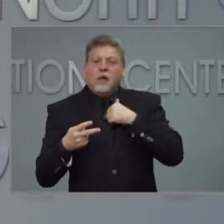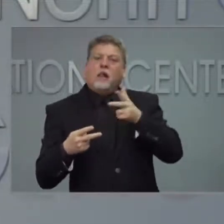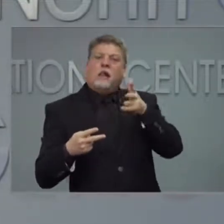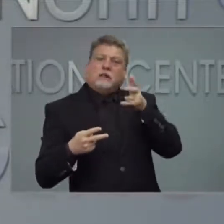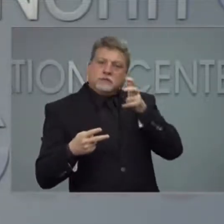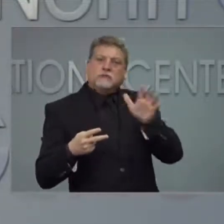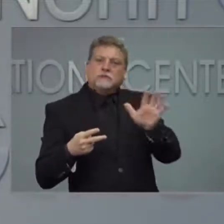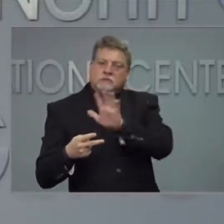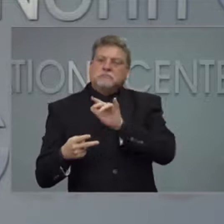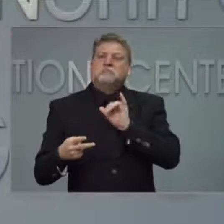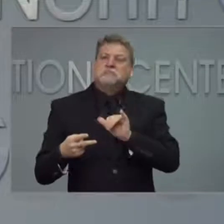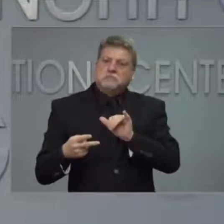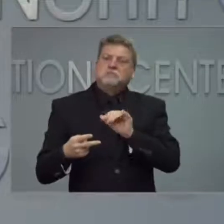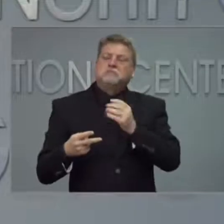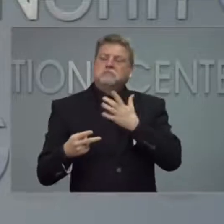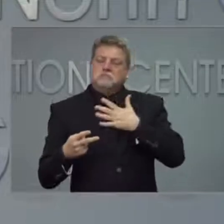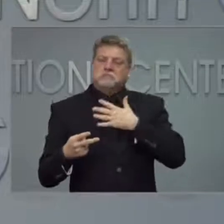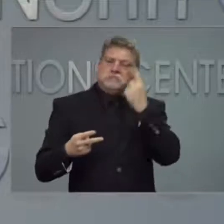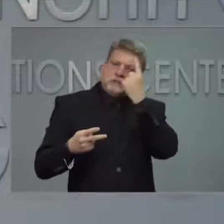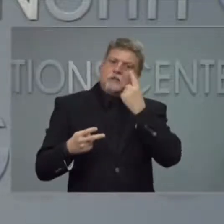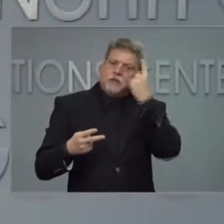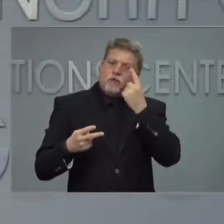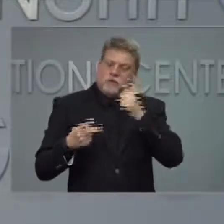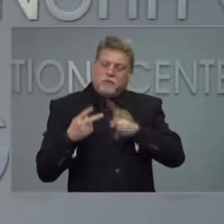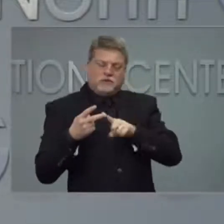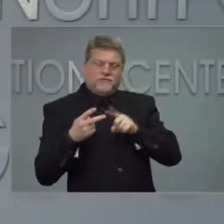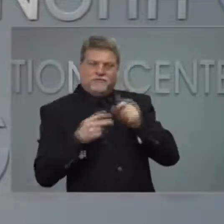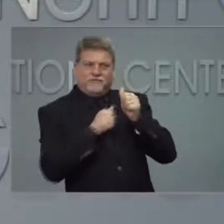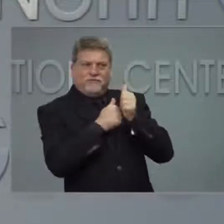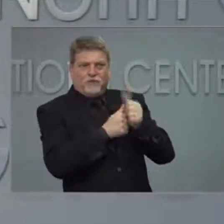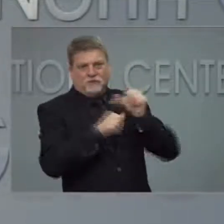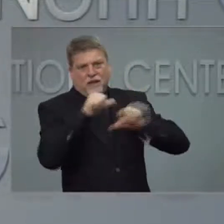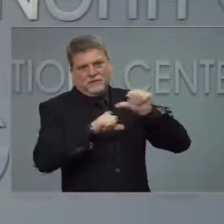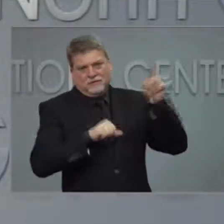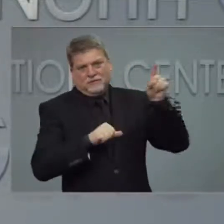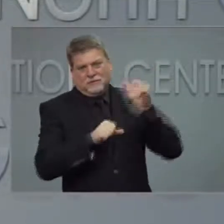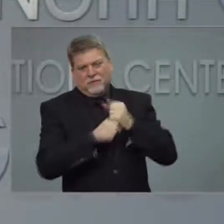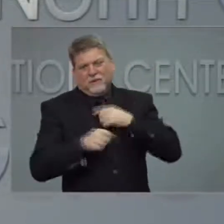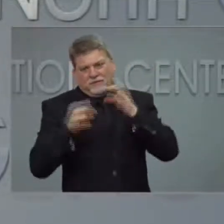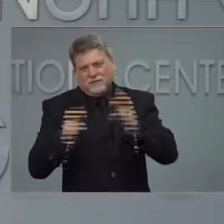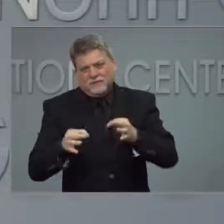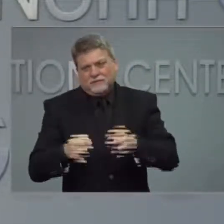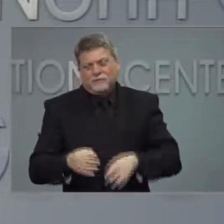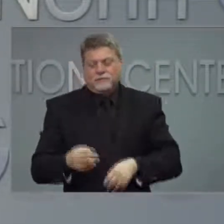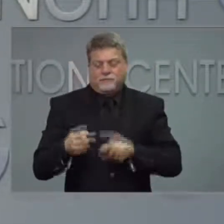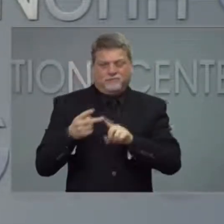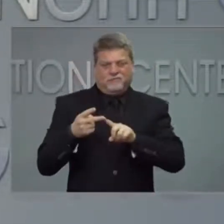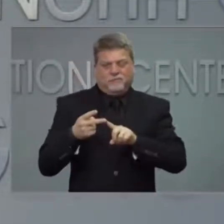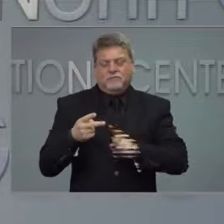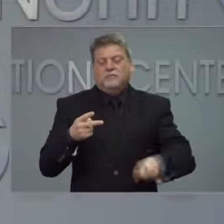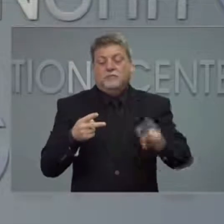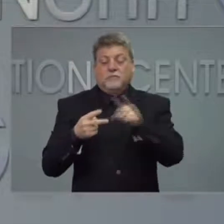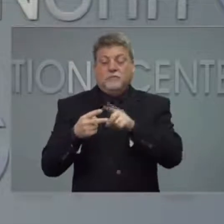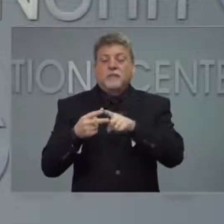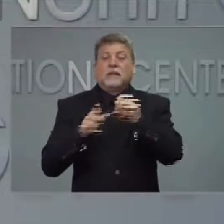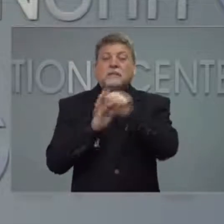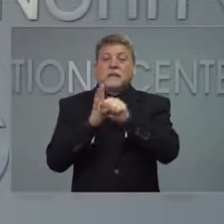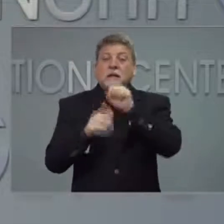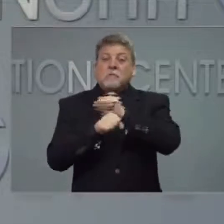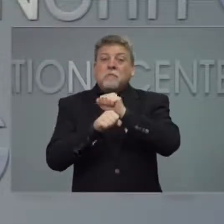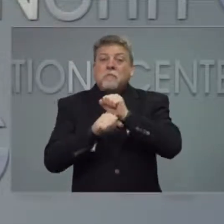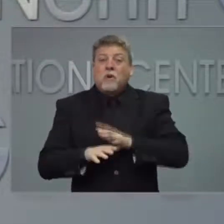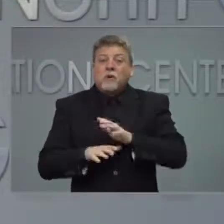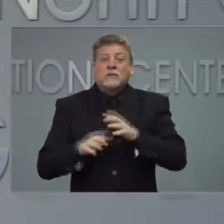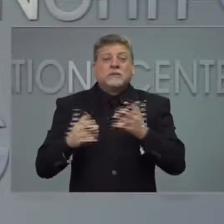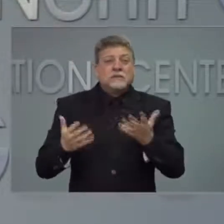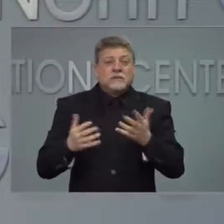these restrictions to ease these restrictions the way we have. As for state employees, there are some departments we're headed